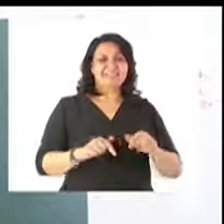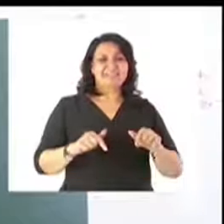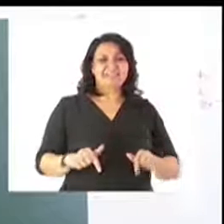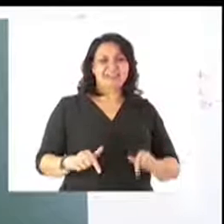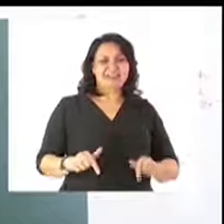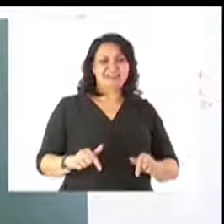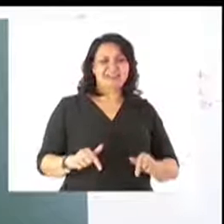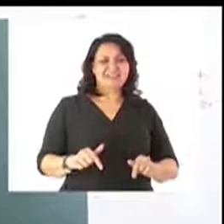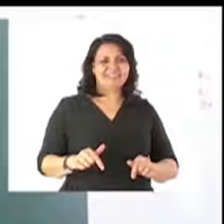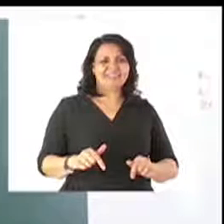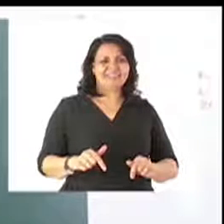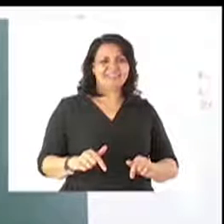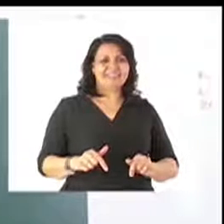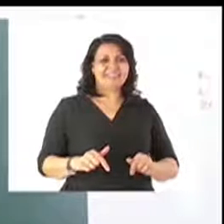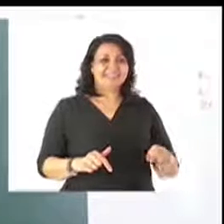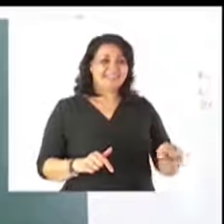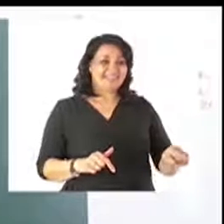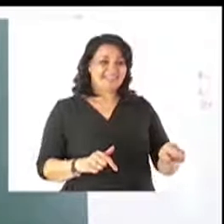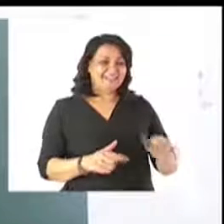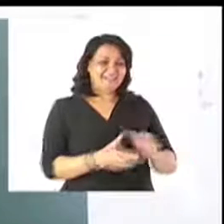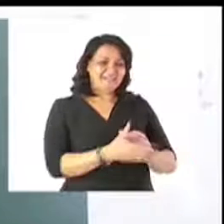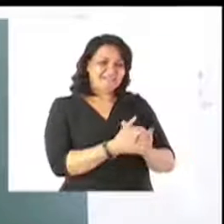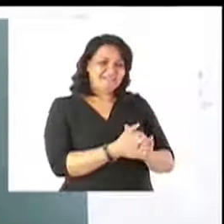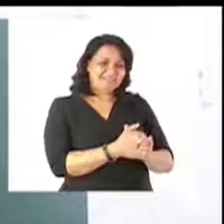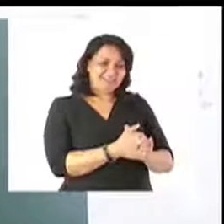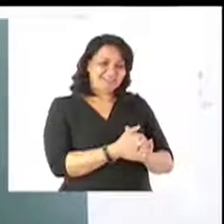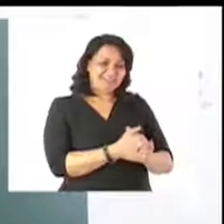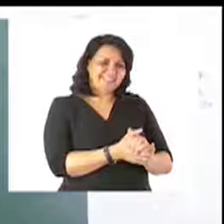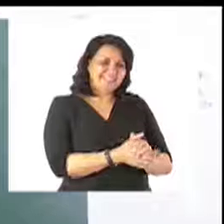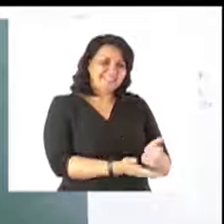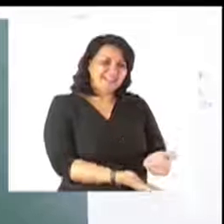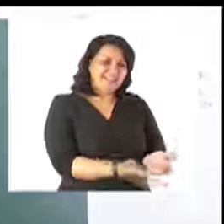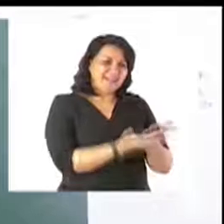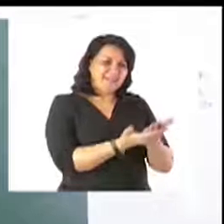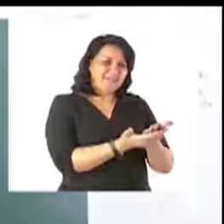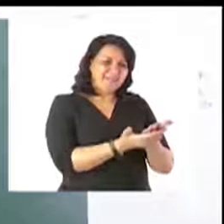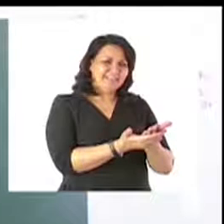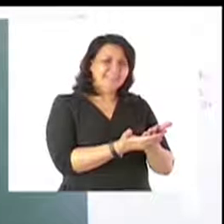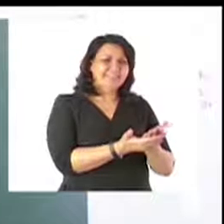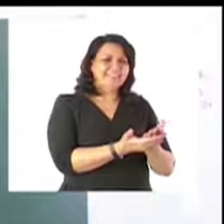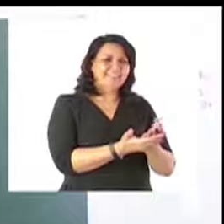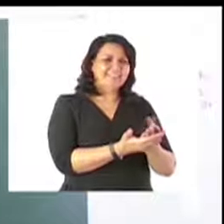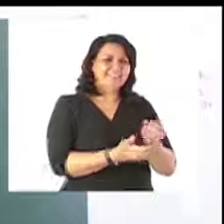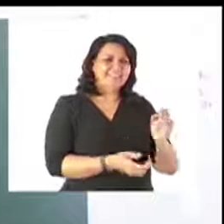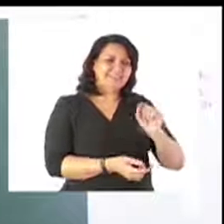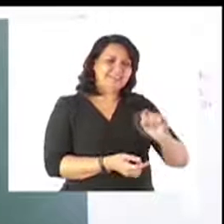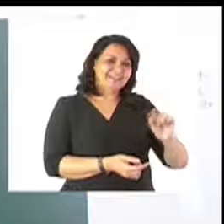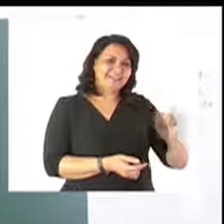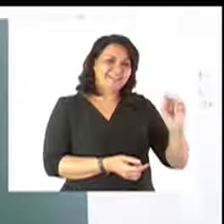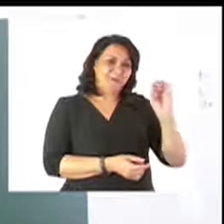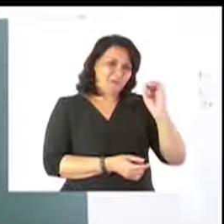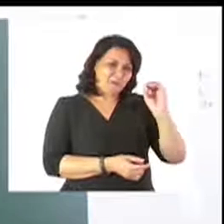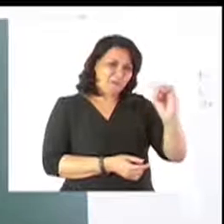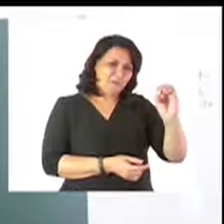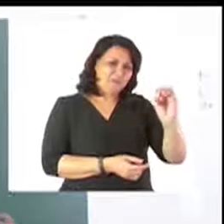we're going to ask our friend to help us to write a O on the board.